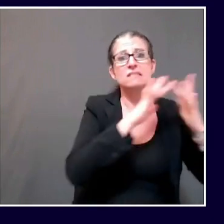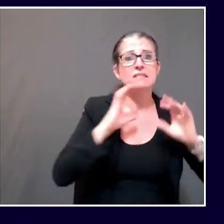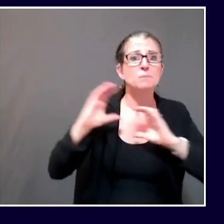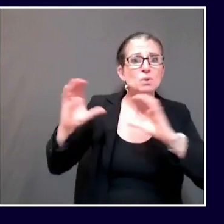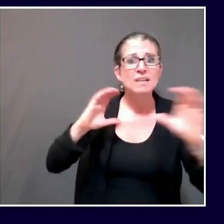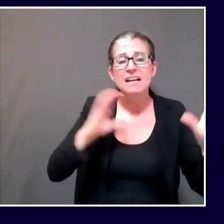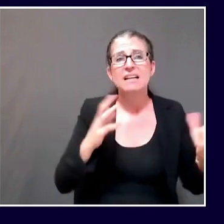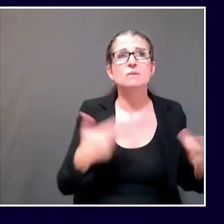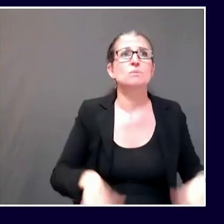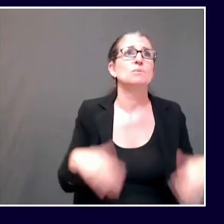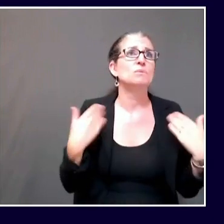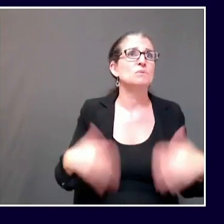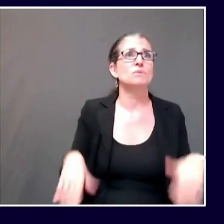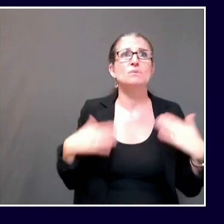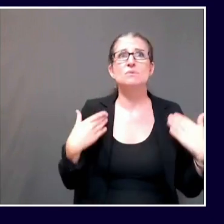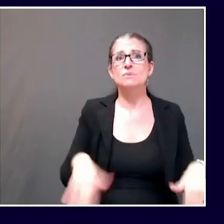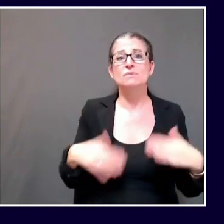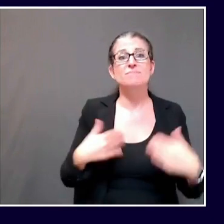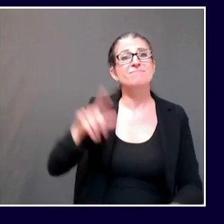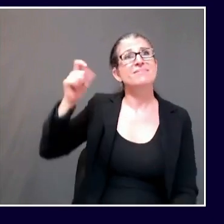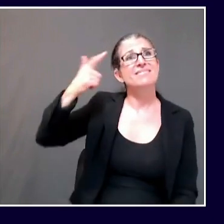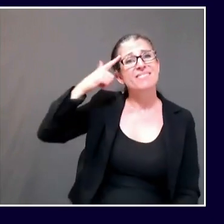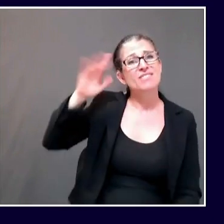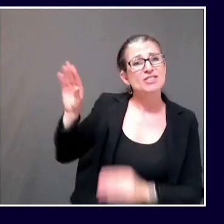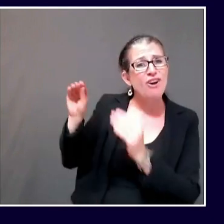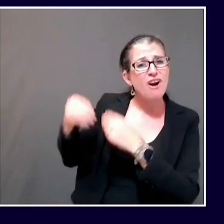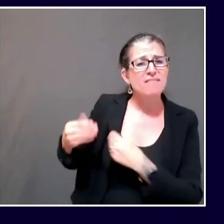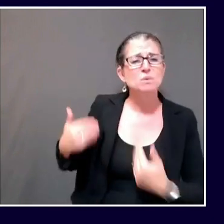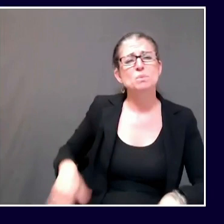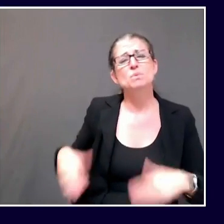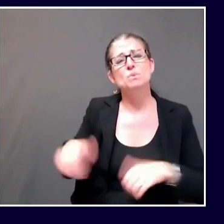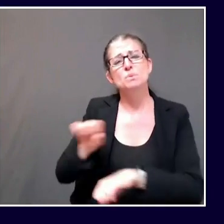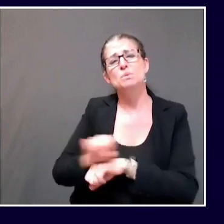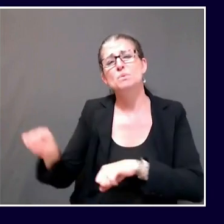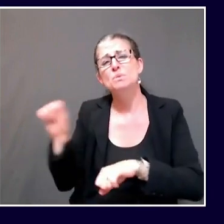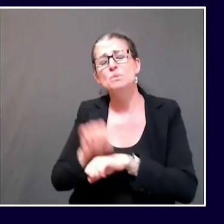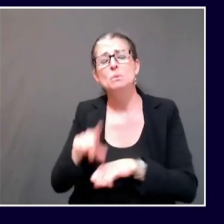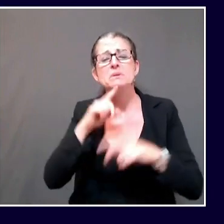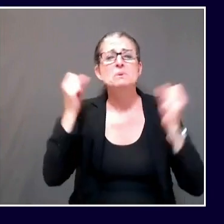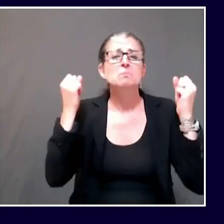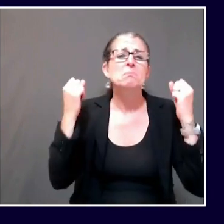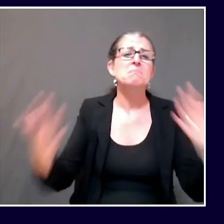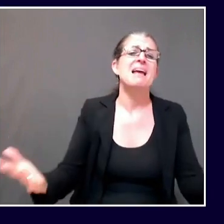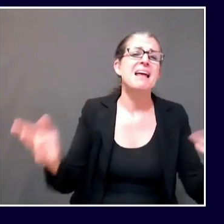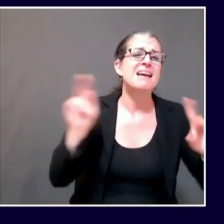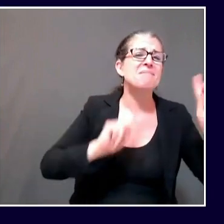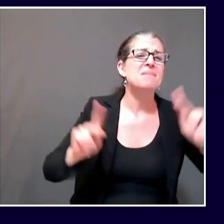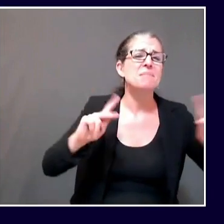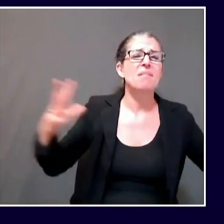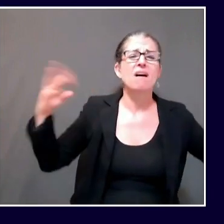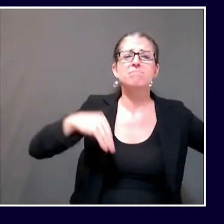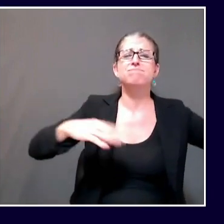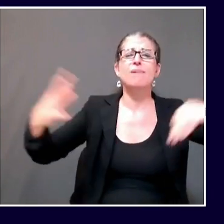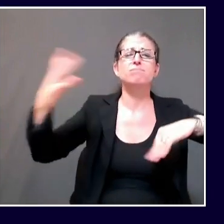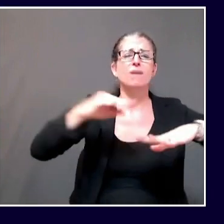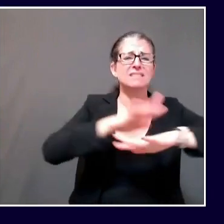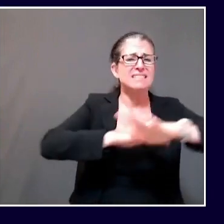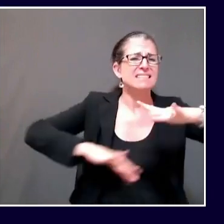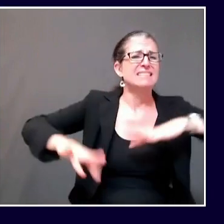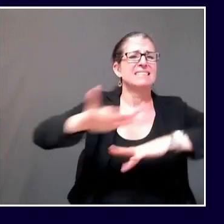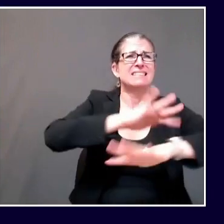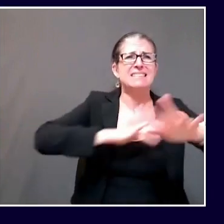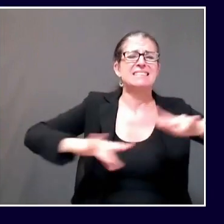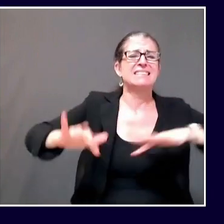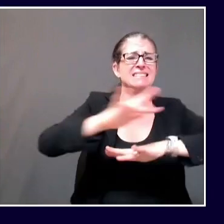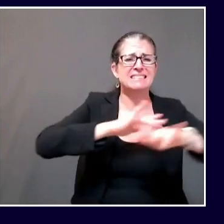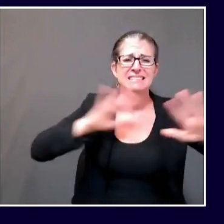happen, as well as the governor. So I do want to let the state of Maine know that there are lots of people who are working for you night and